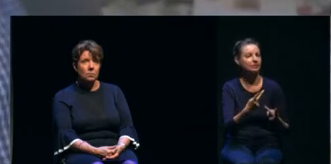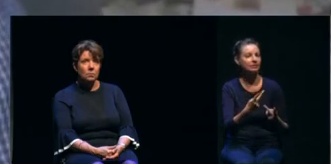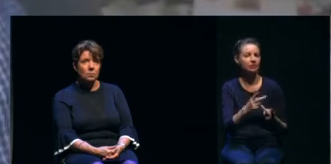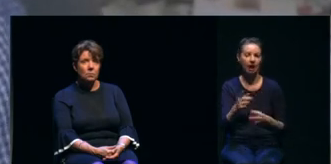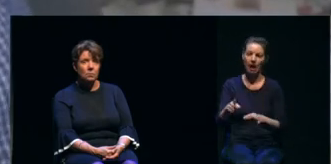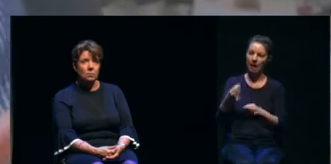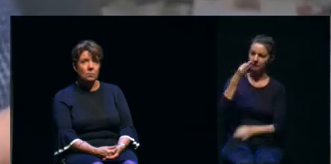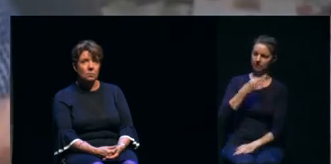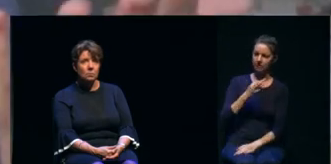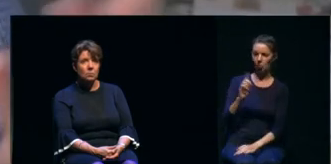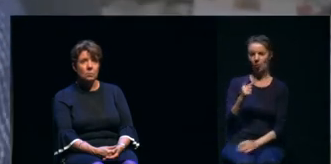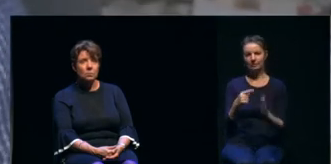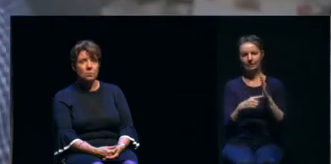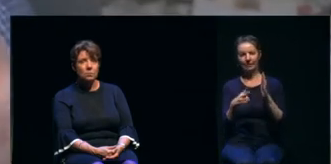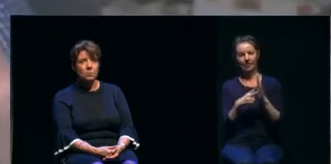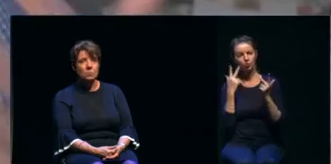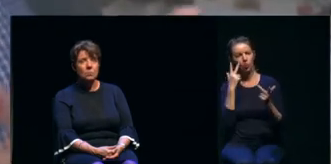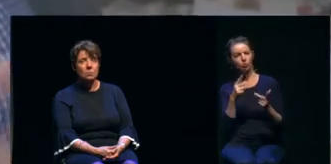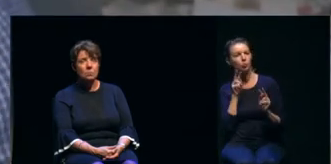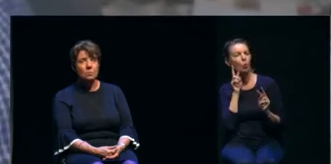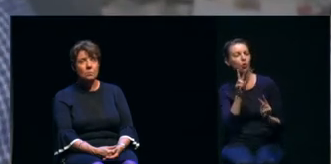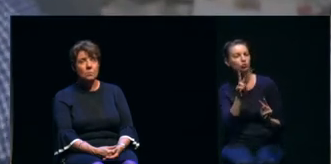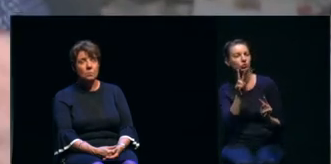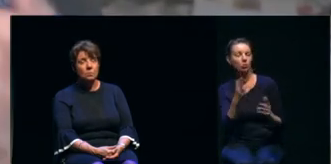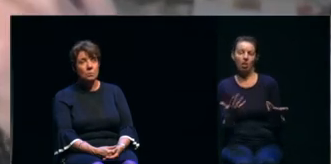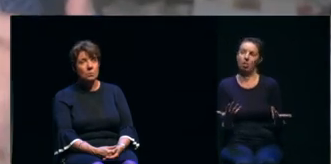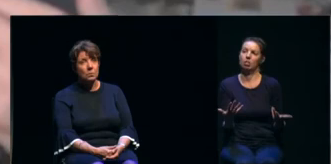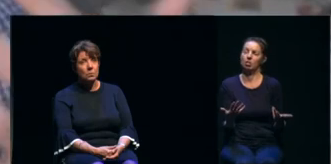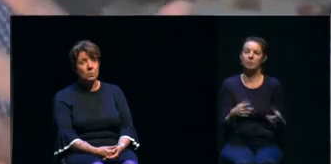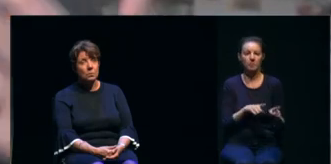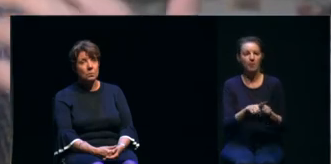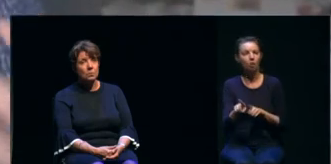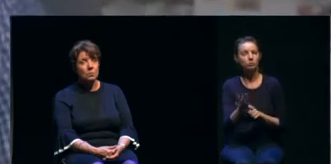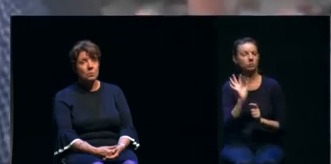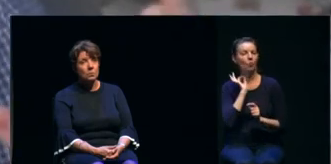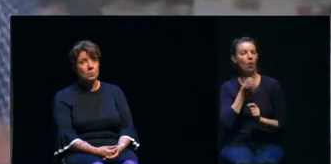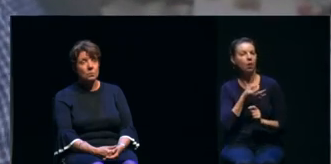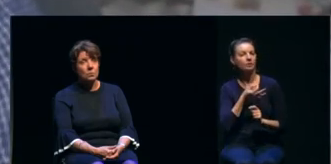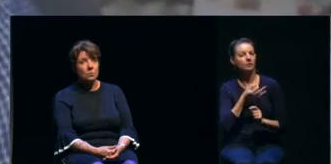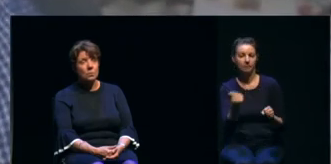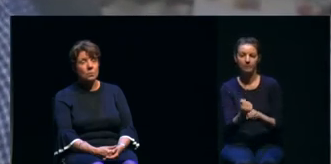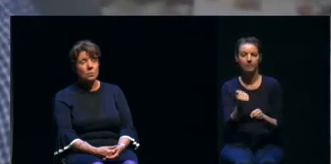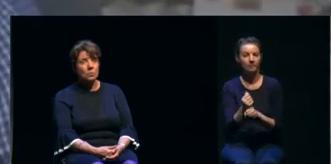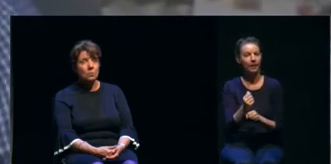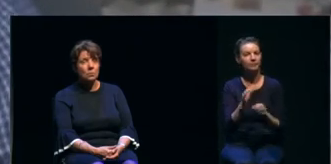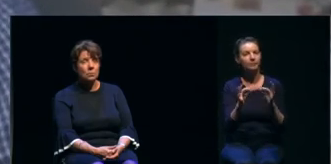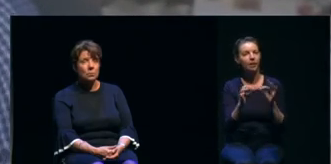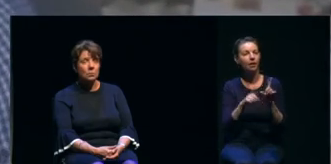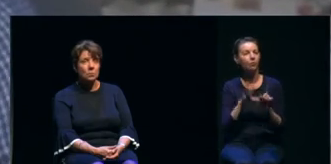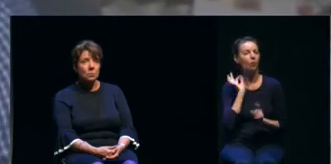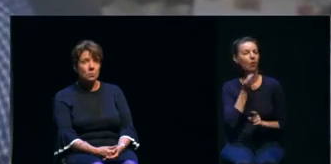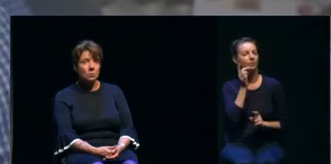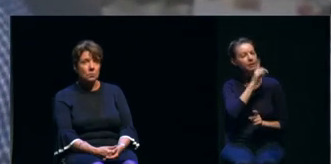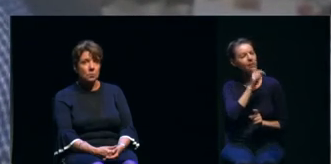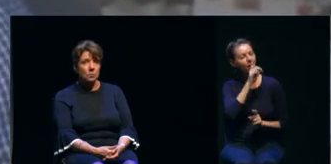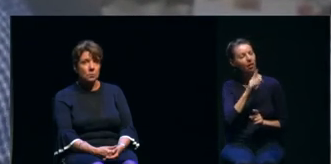oh God, yeah, I'd sit here going, you know, I'm a good liberal, but yeah, most of the stuff that I watch, mainly because most of the stuff back then was made by white people, but you just suddenly, you know,